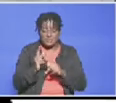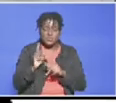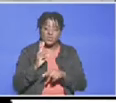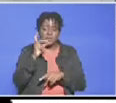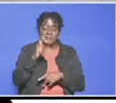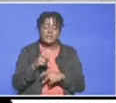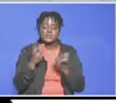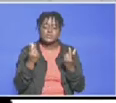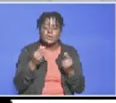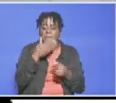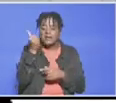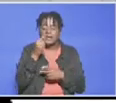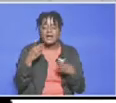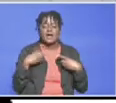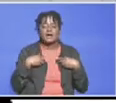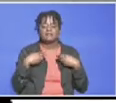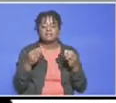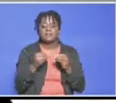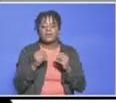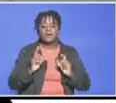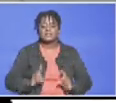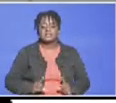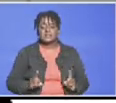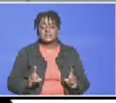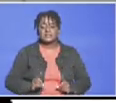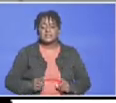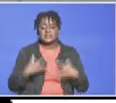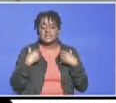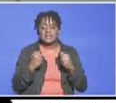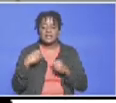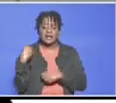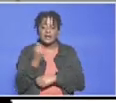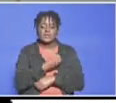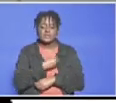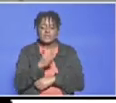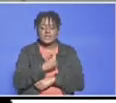discipline so we could heal ourselves. LaDawn Davis, ZNS Network News.